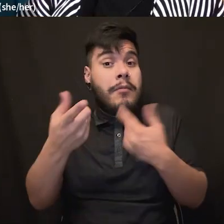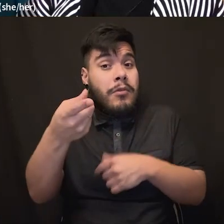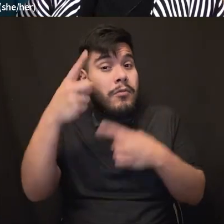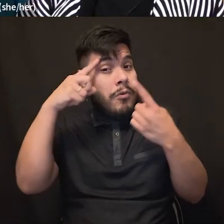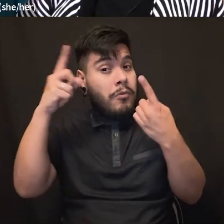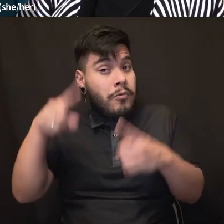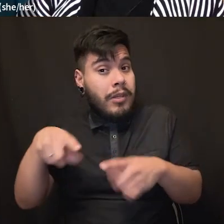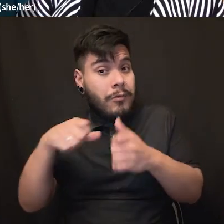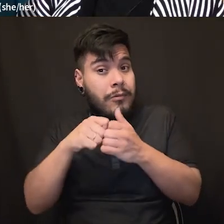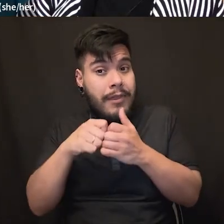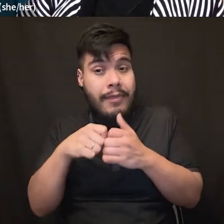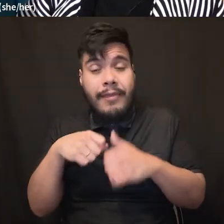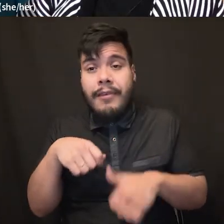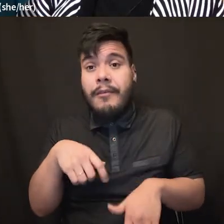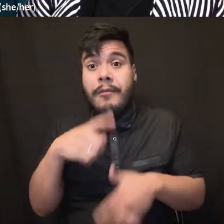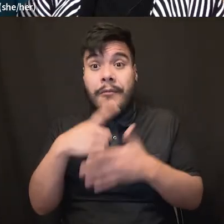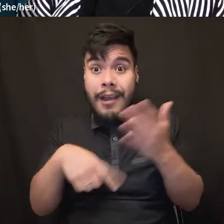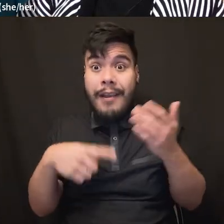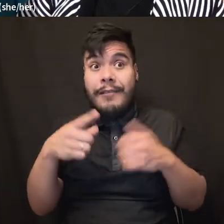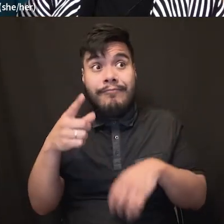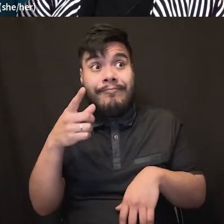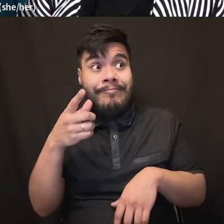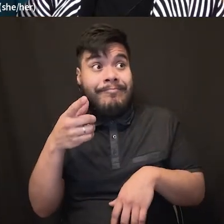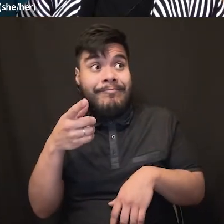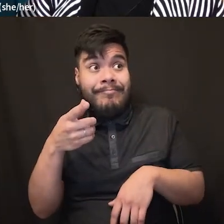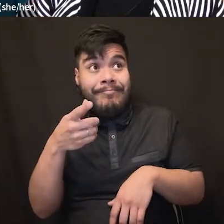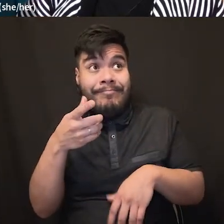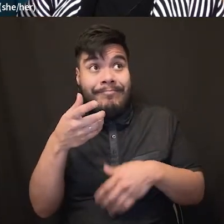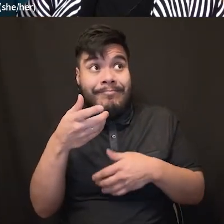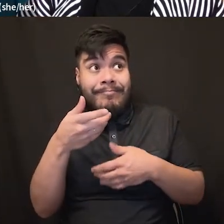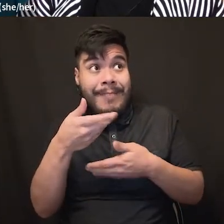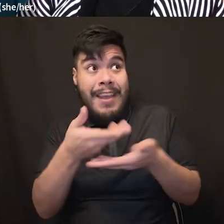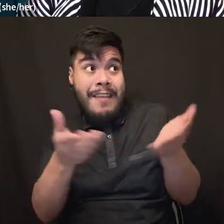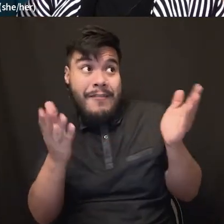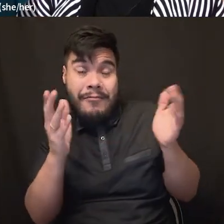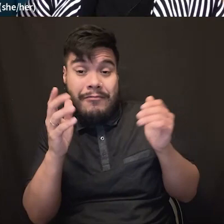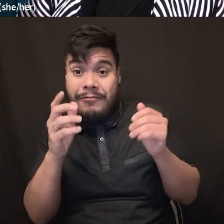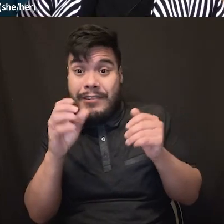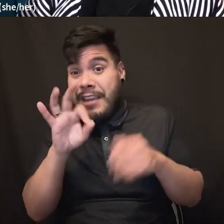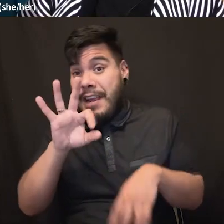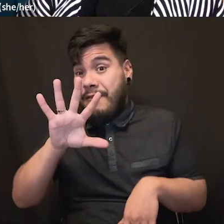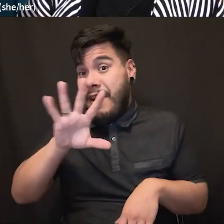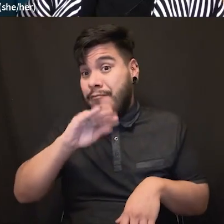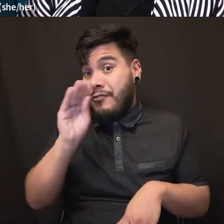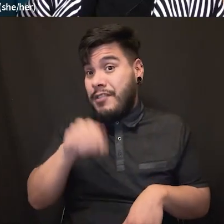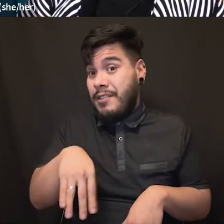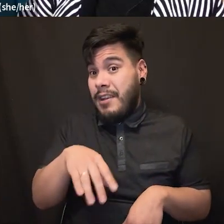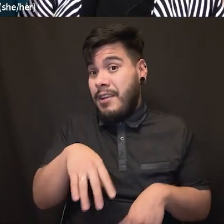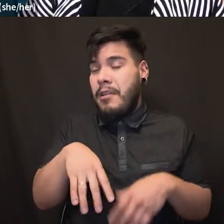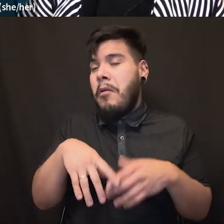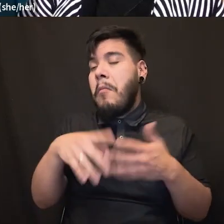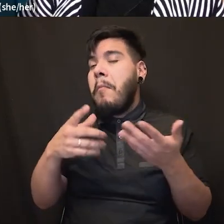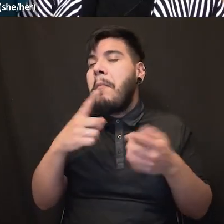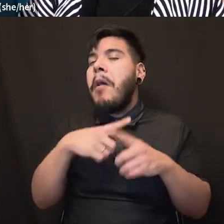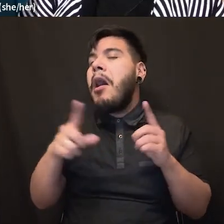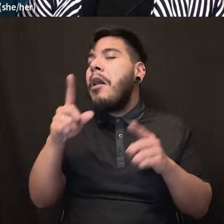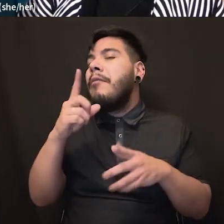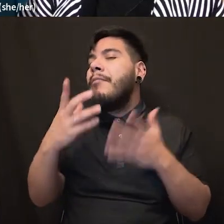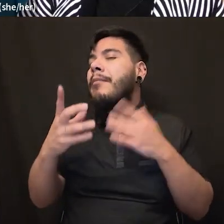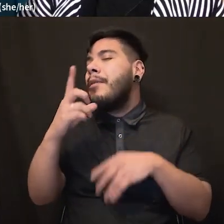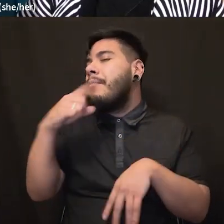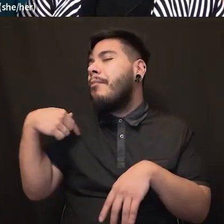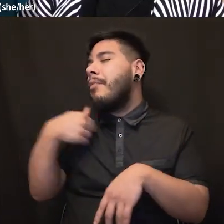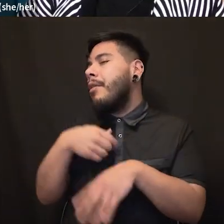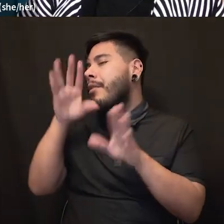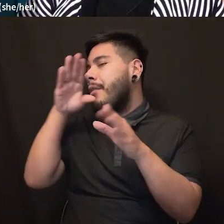like what everybody else agrees with 95%, but we might be interested in like the 5% that is the specific insight that you